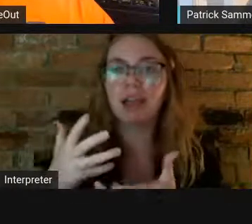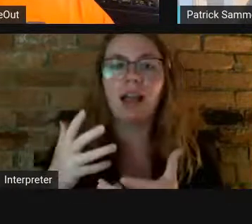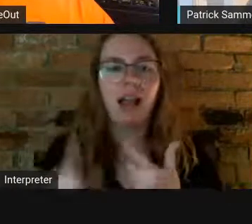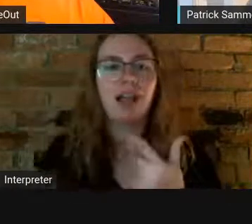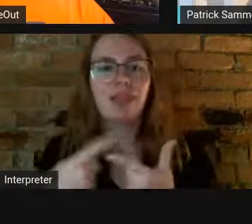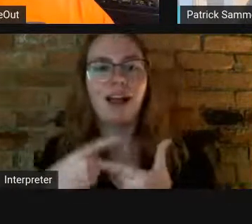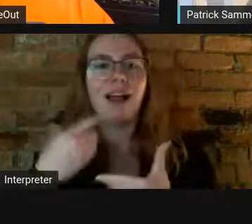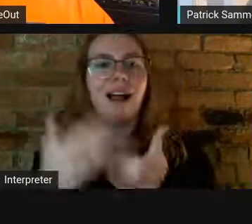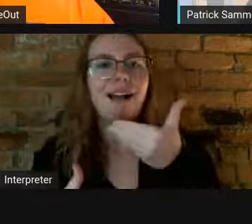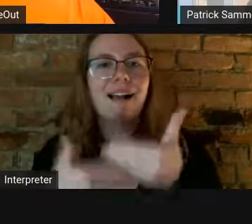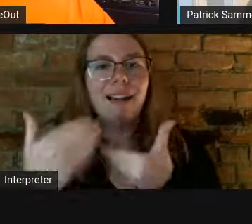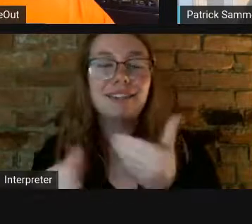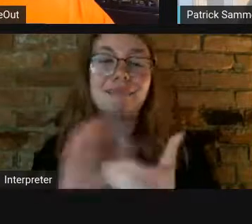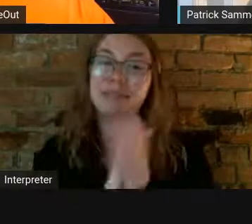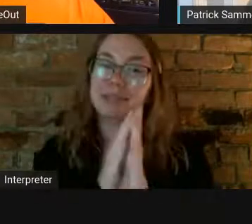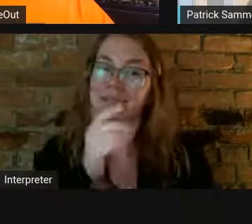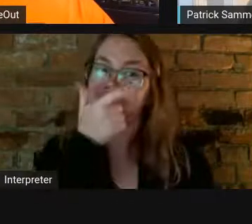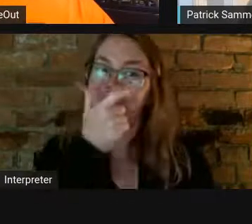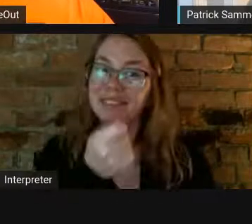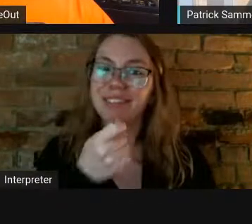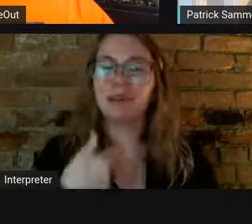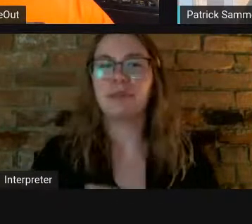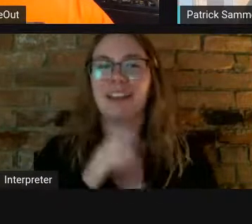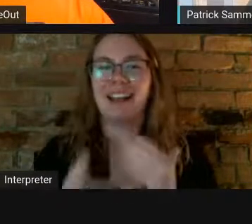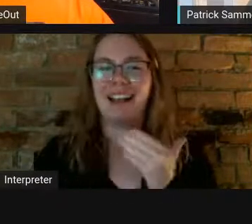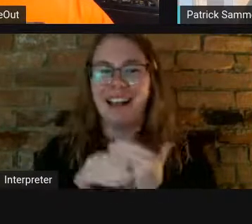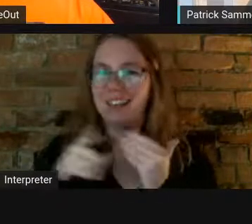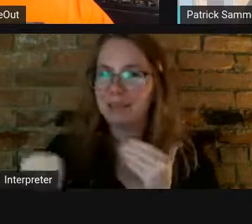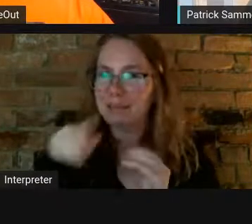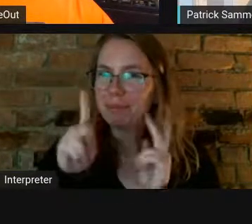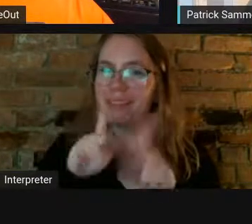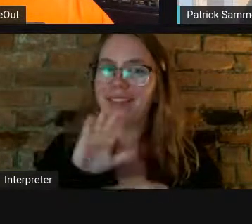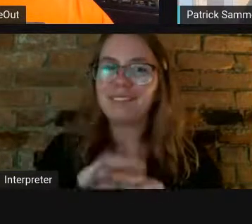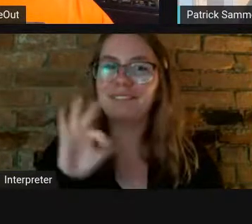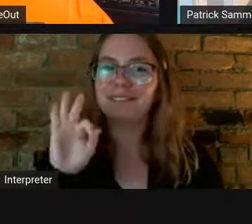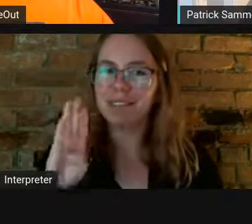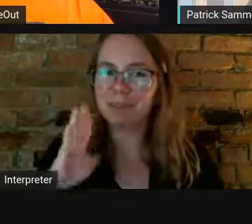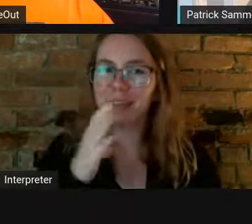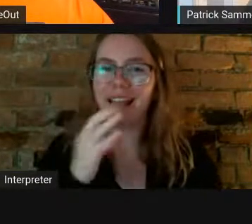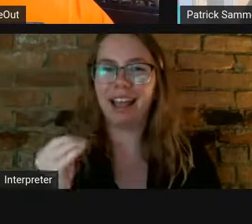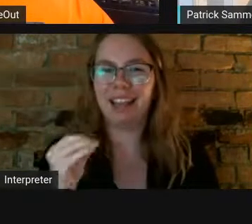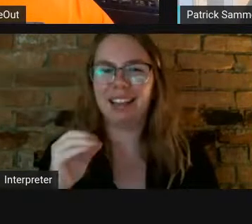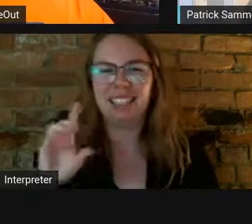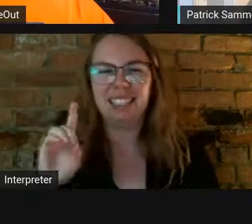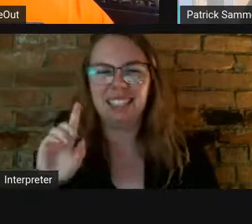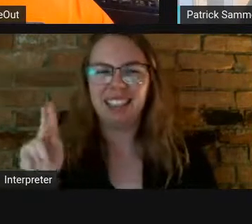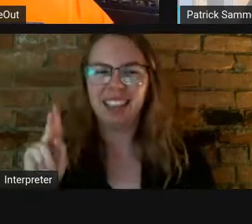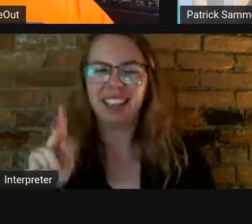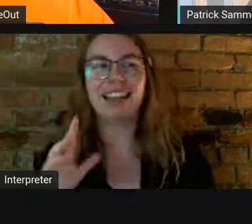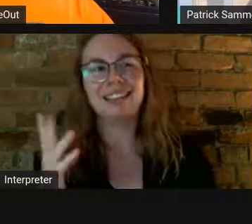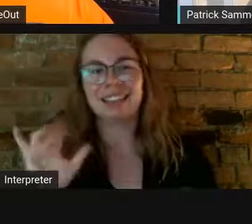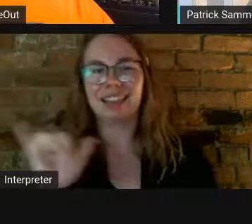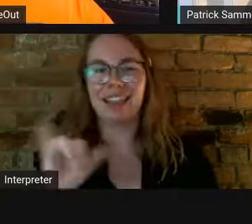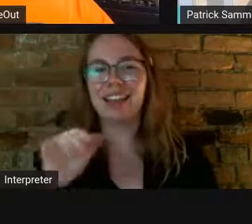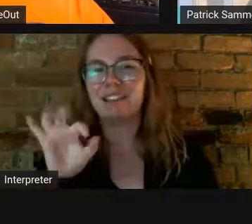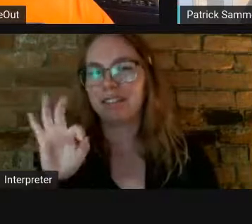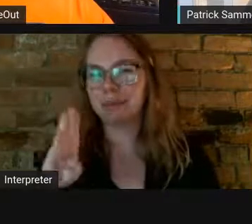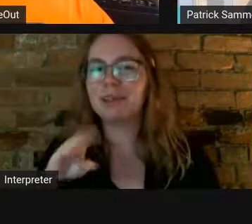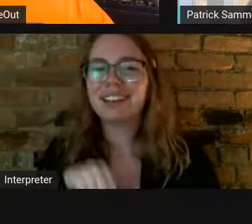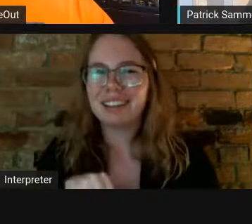very interesting. We added them on Facebook and VK, which is like Russia's Facebook. And